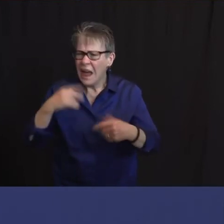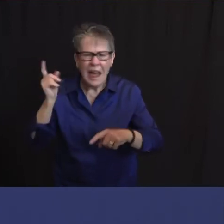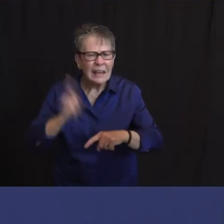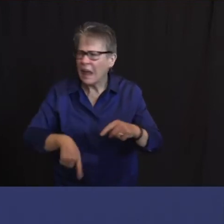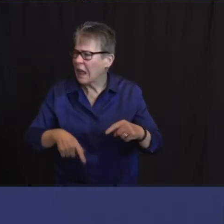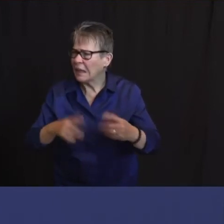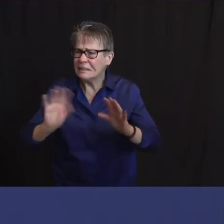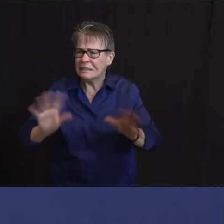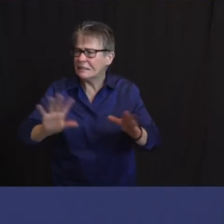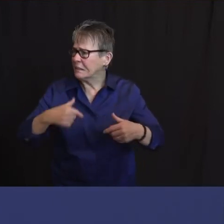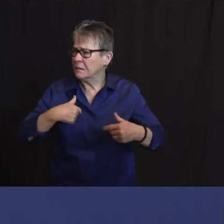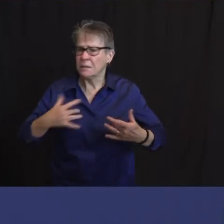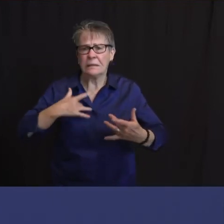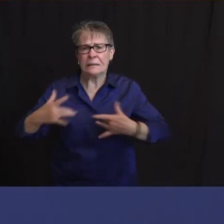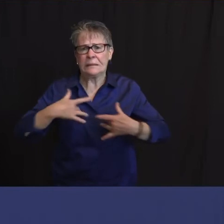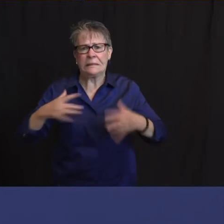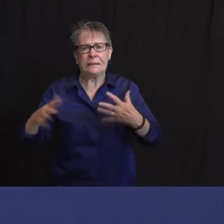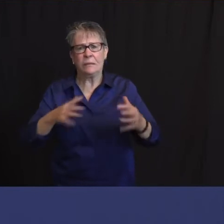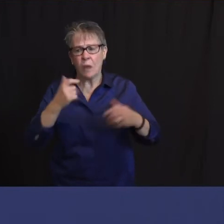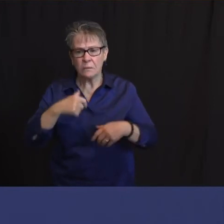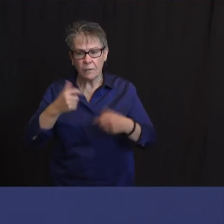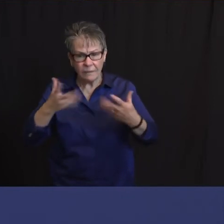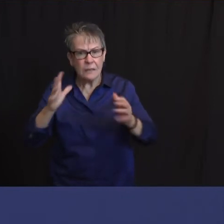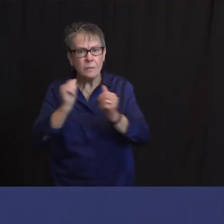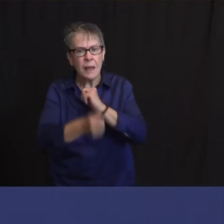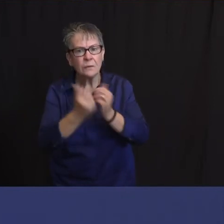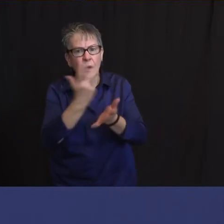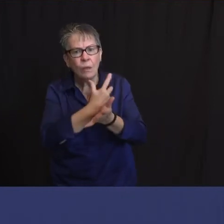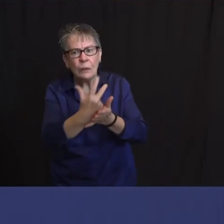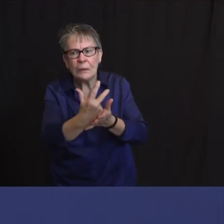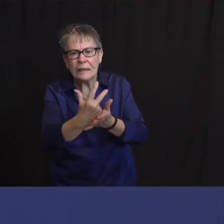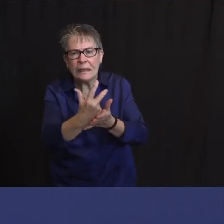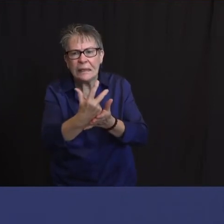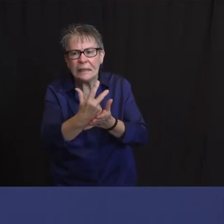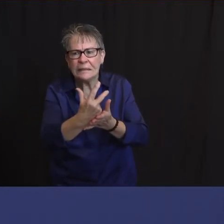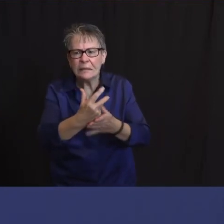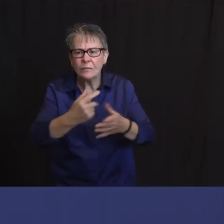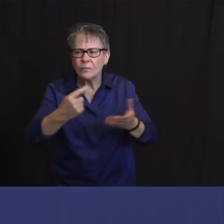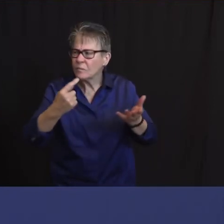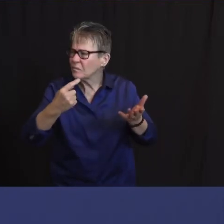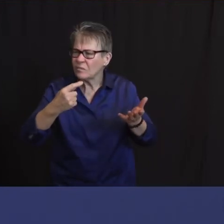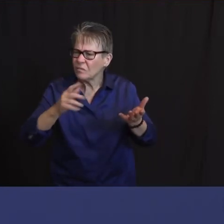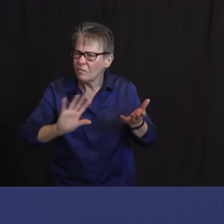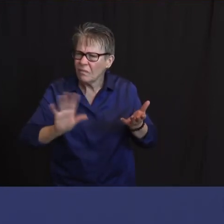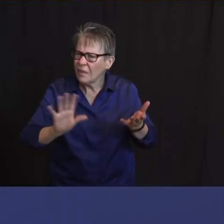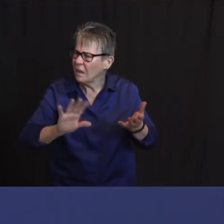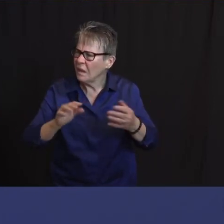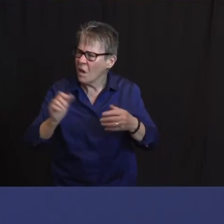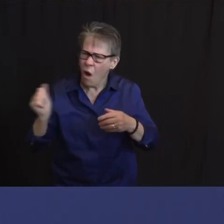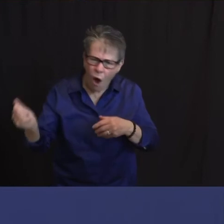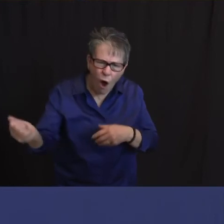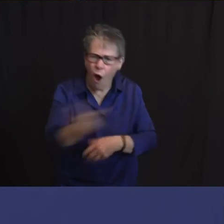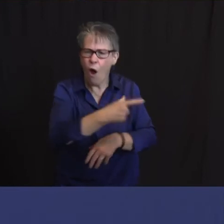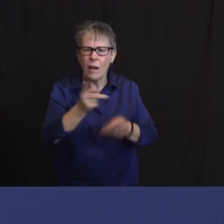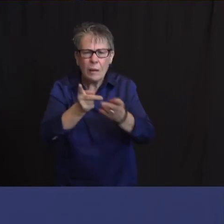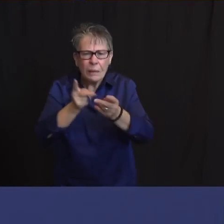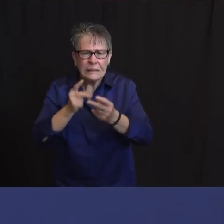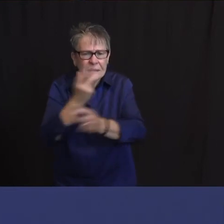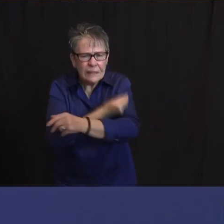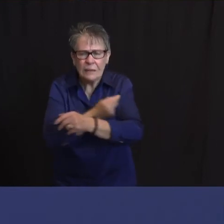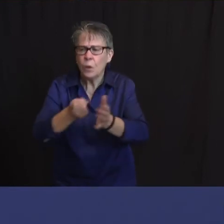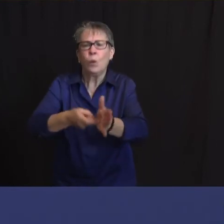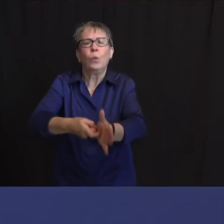Why don't we have a system where all of these sites are required to set up a second appointment for somebody before they